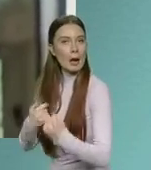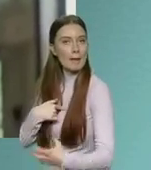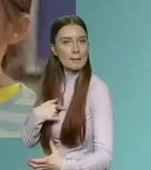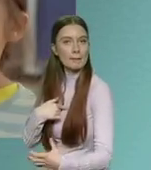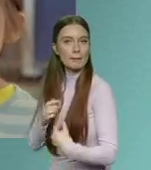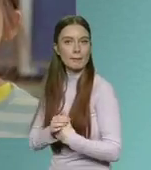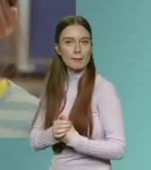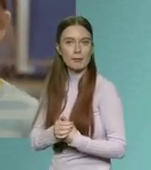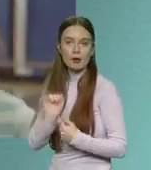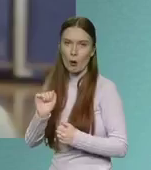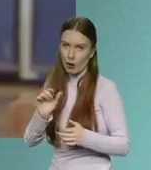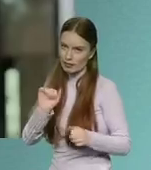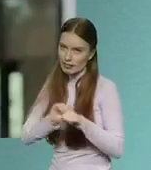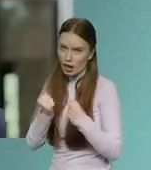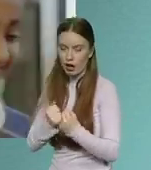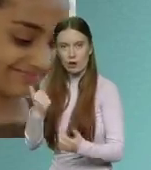was awesome. I know.